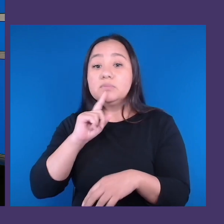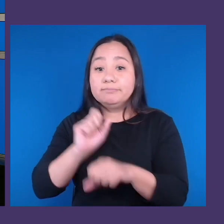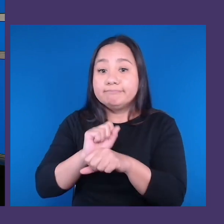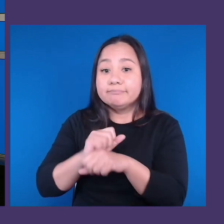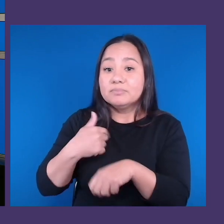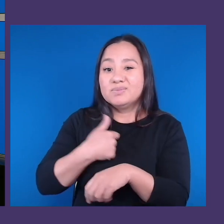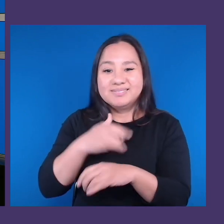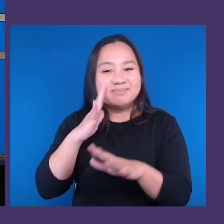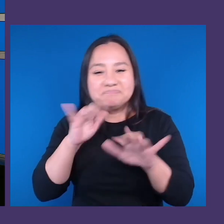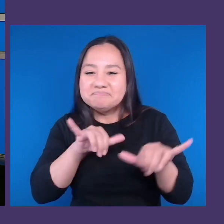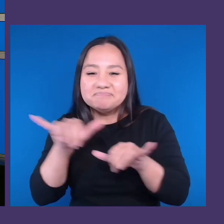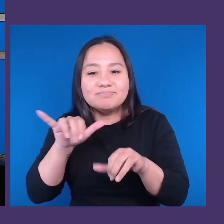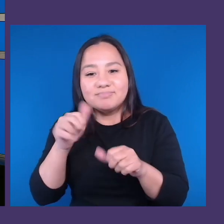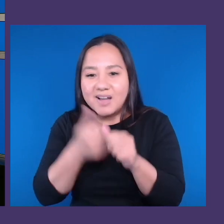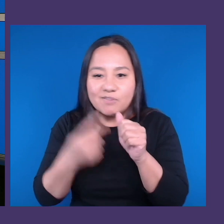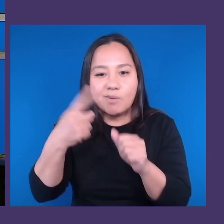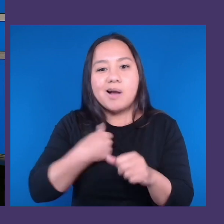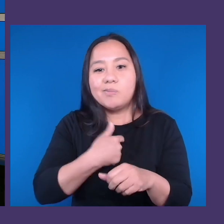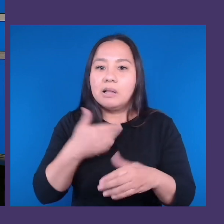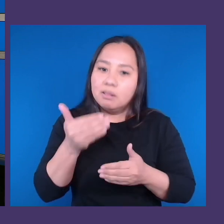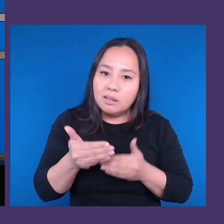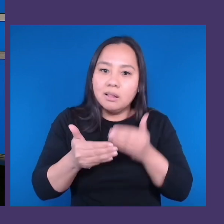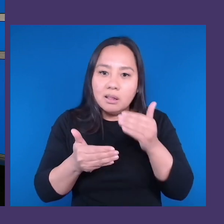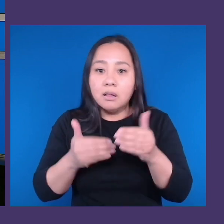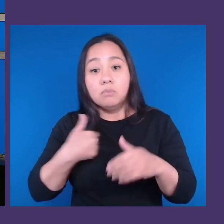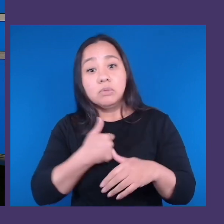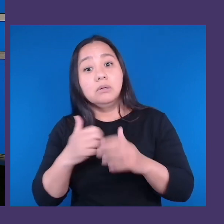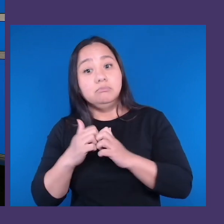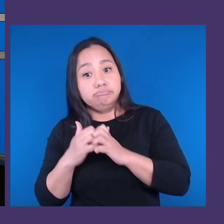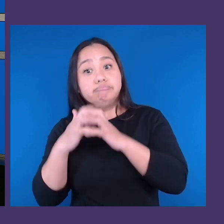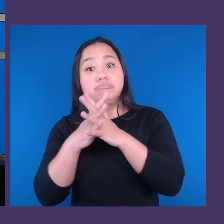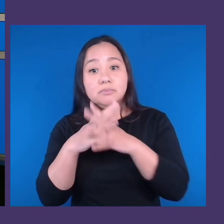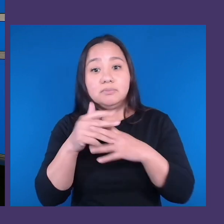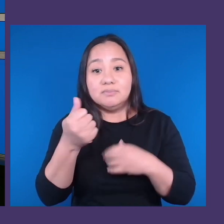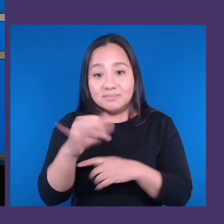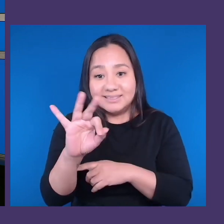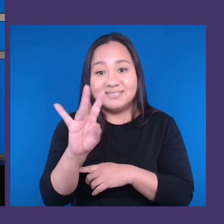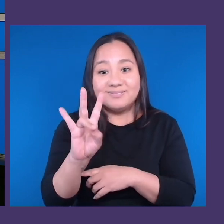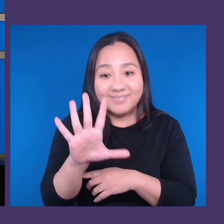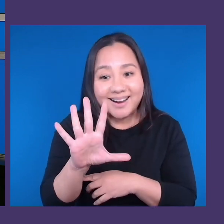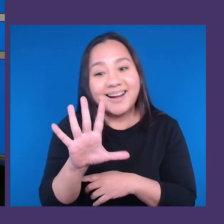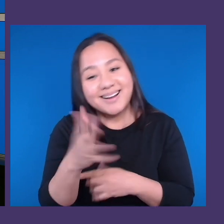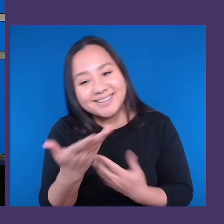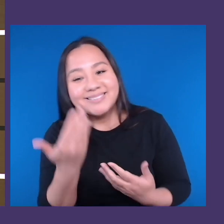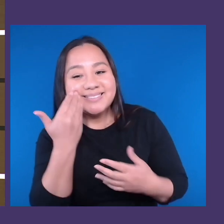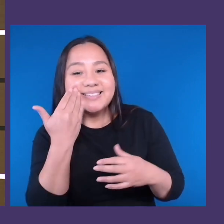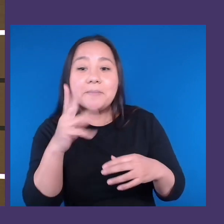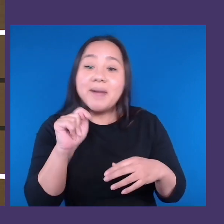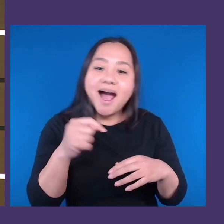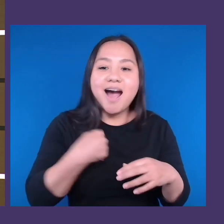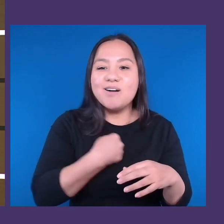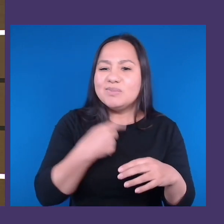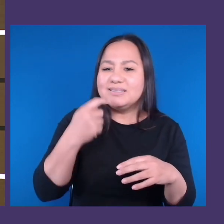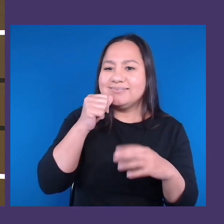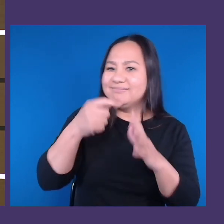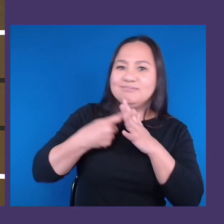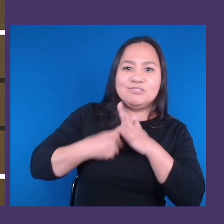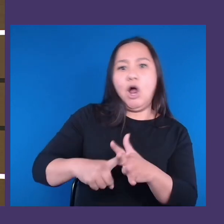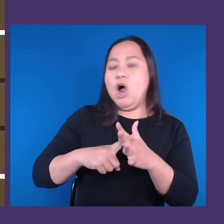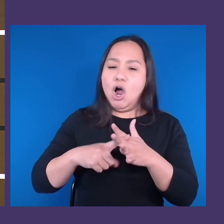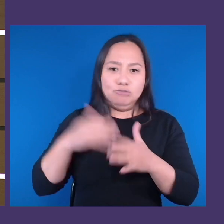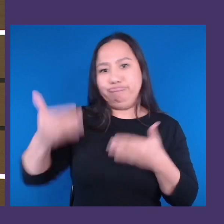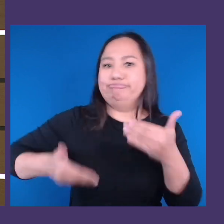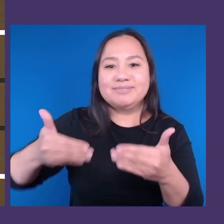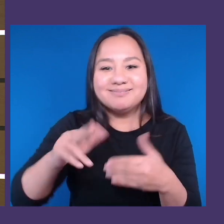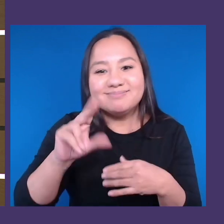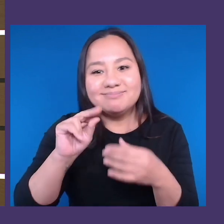were founded in 1975, but we really did not get started in a significant way in terms of having features to meet the needs